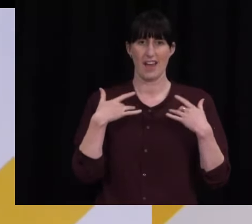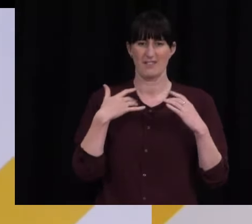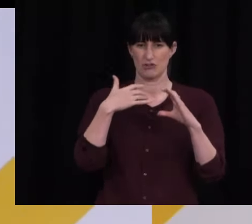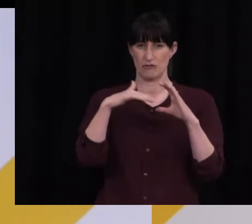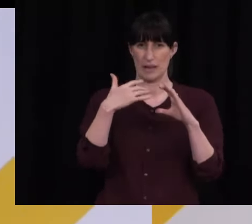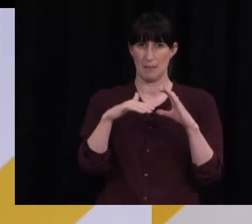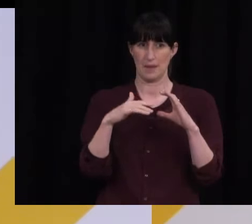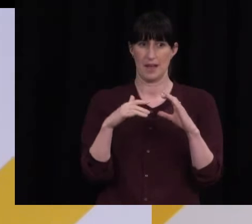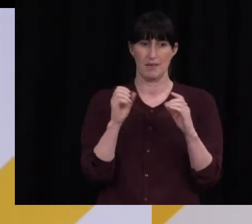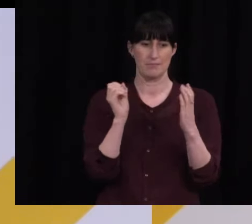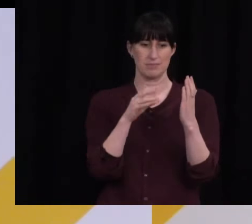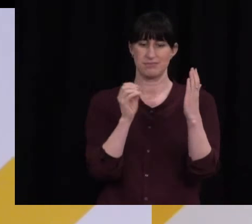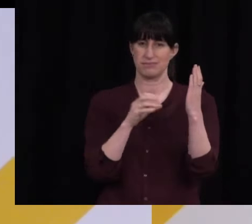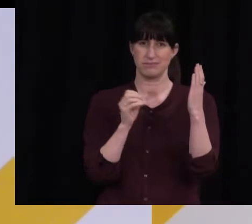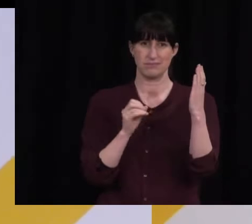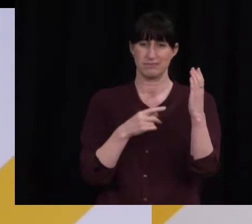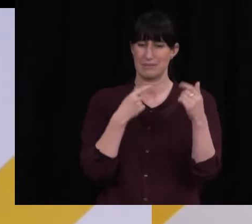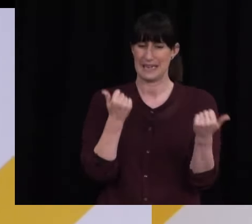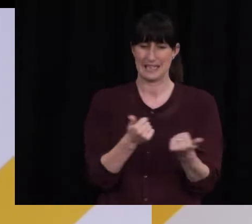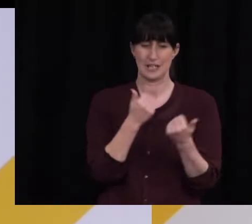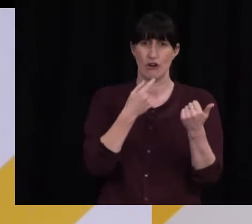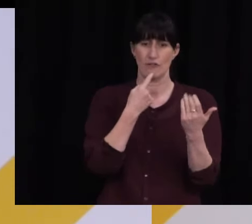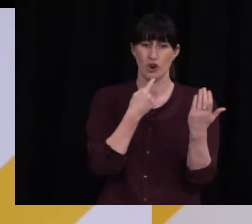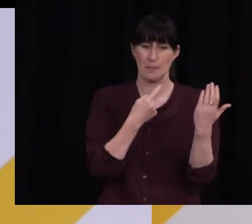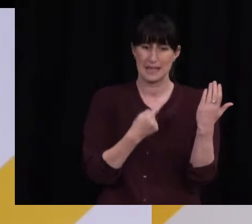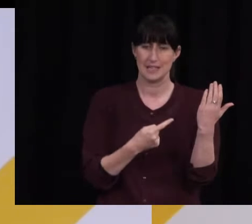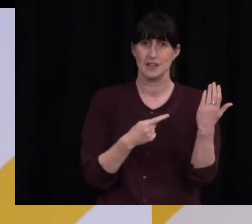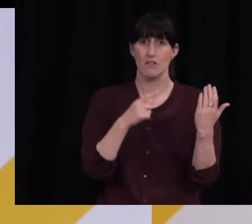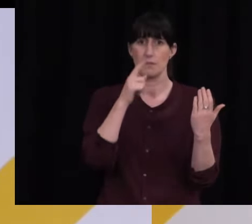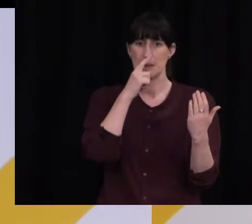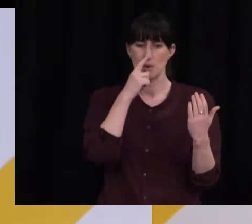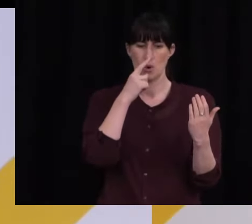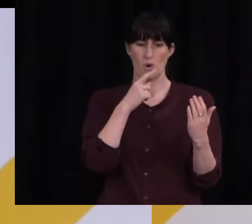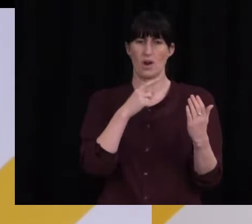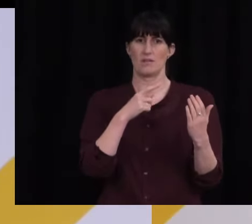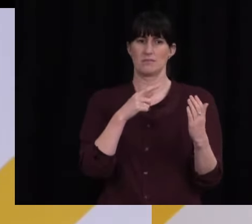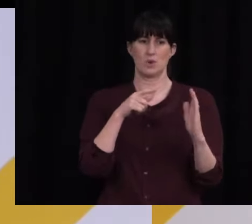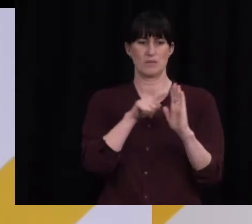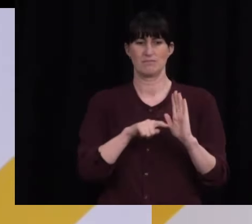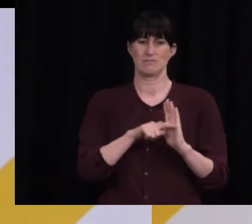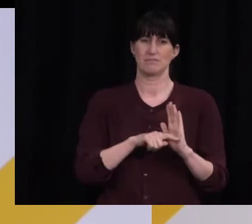about that, and why do you stop it? I obviously am not currently stopping it.